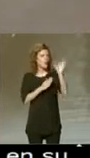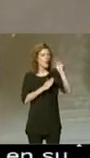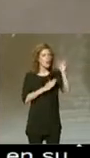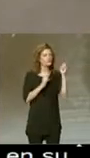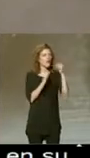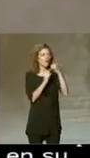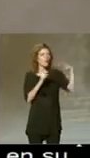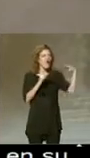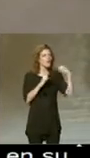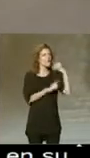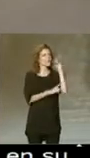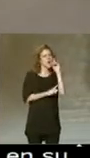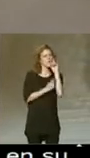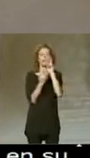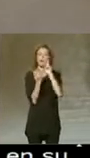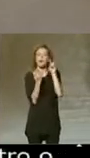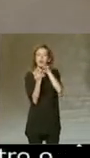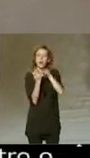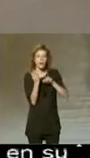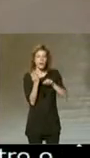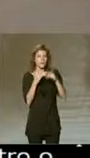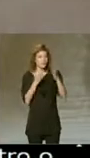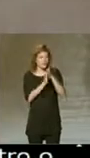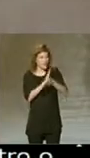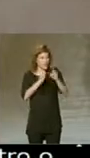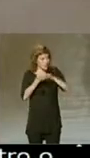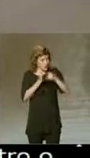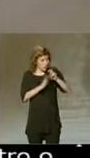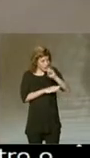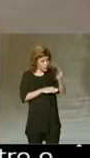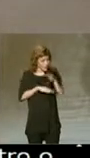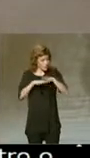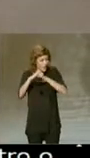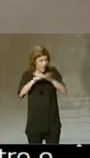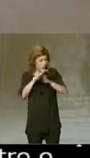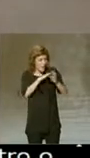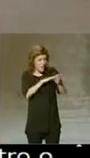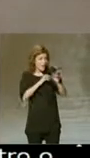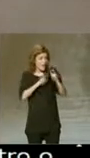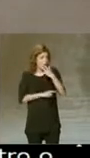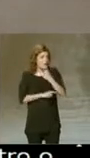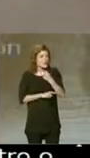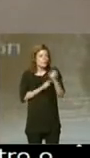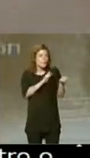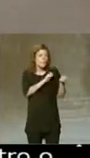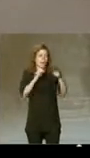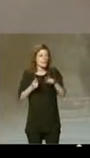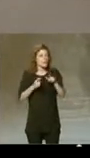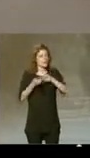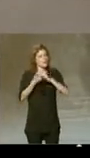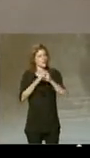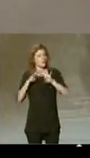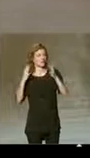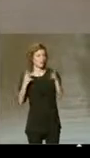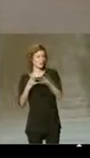the subway, they check lessons through their smartphones, so the type of technologies that they use are very similar